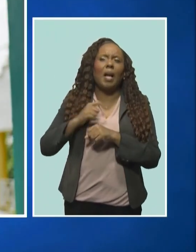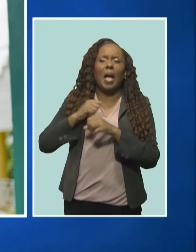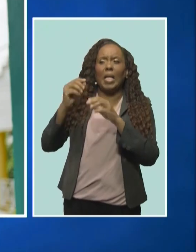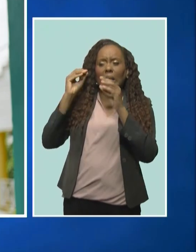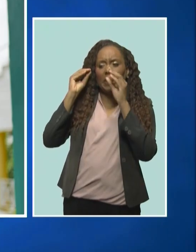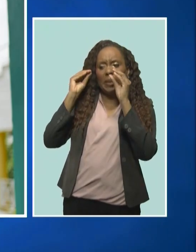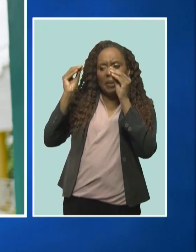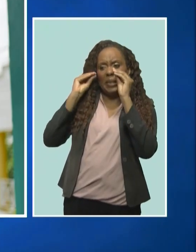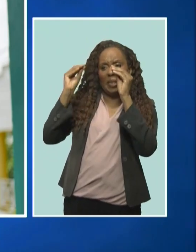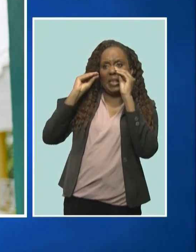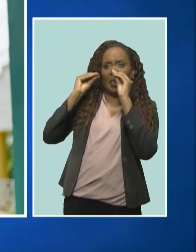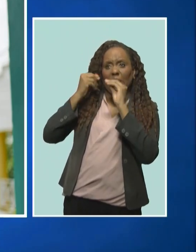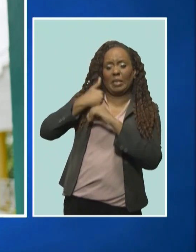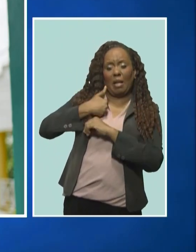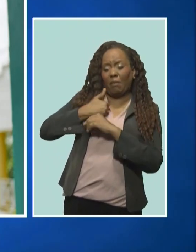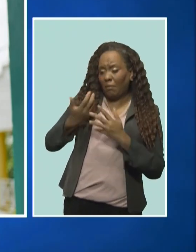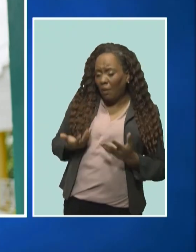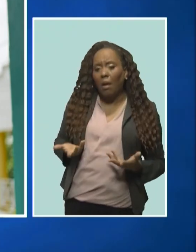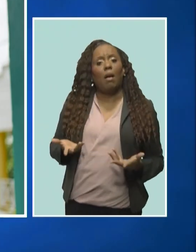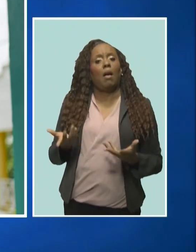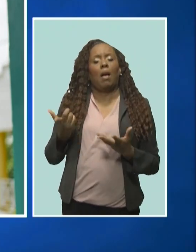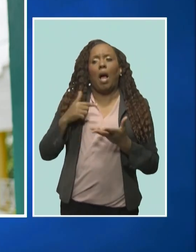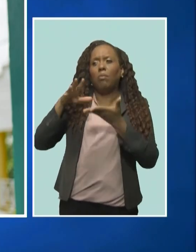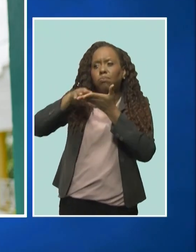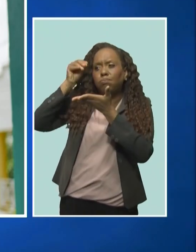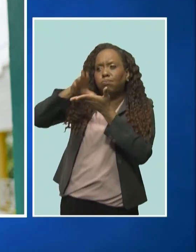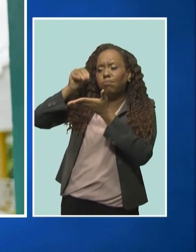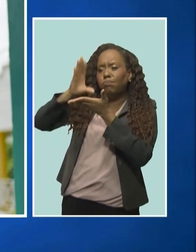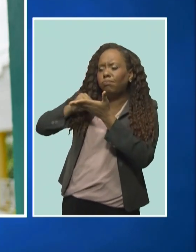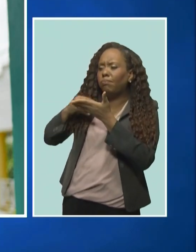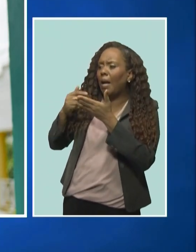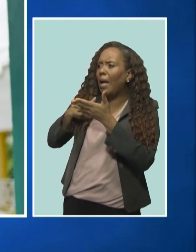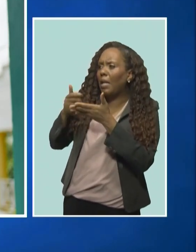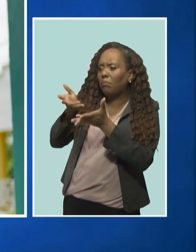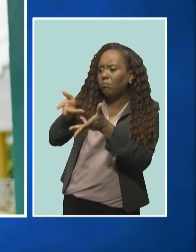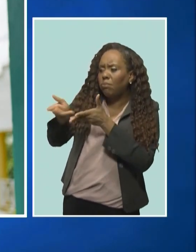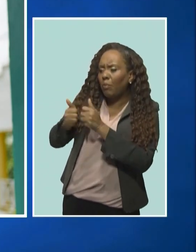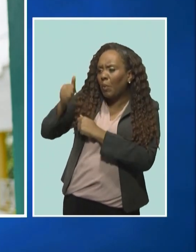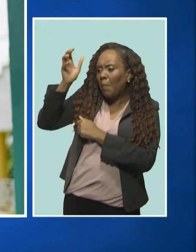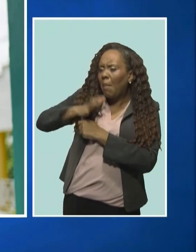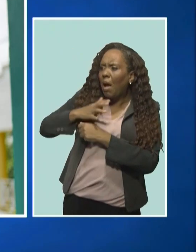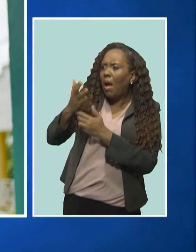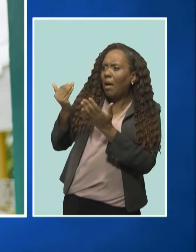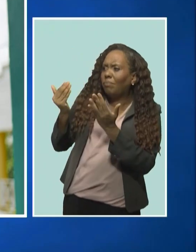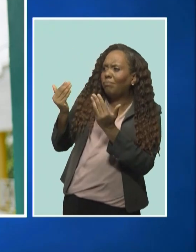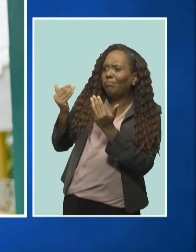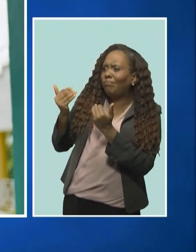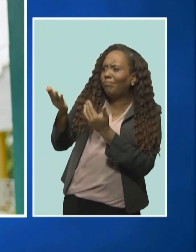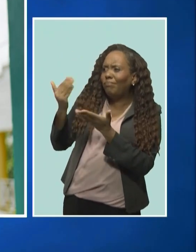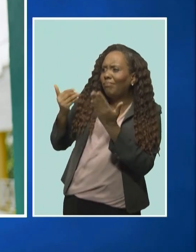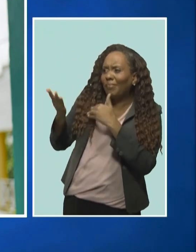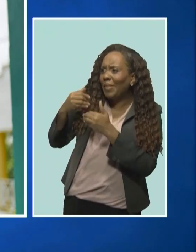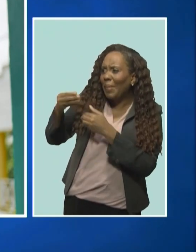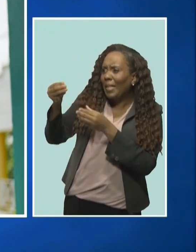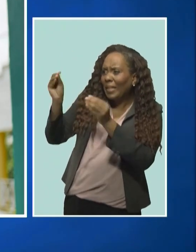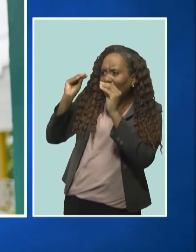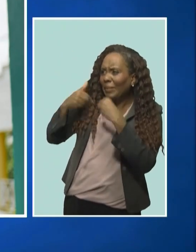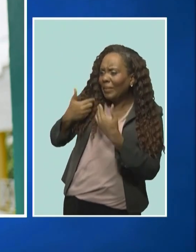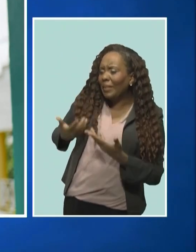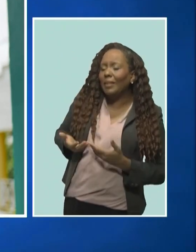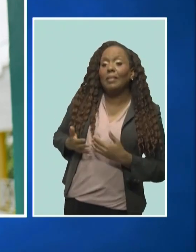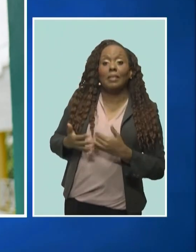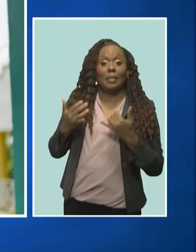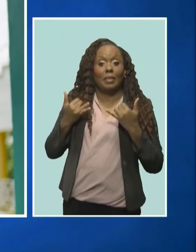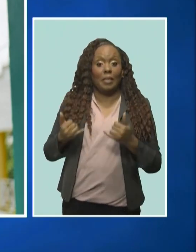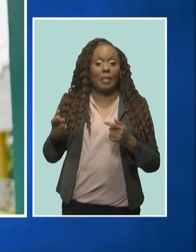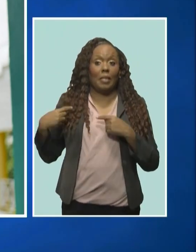with the books and the other stuff that he had and gained more knowledge from him. So from that time, 2010 till now, till